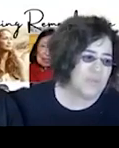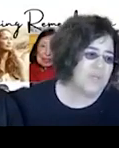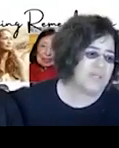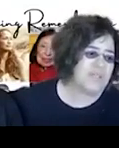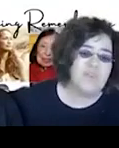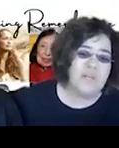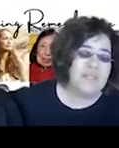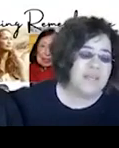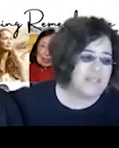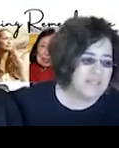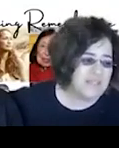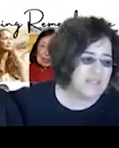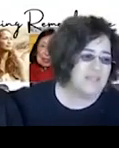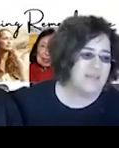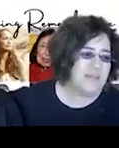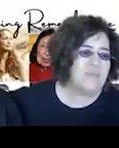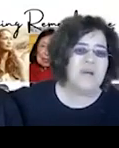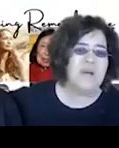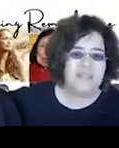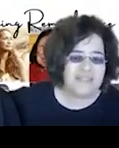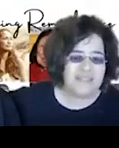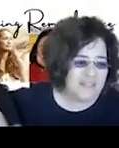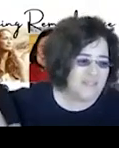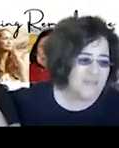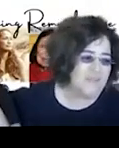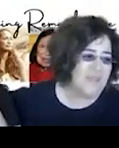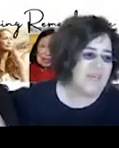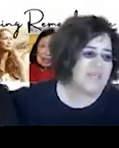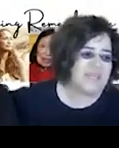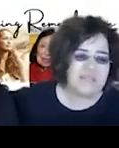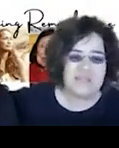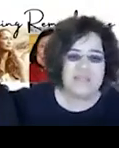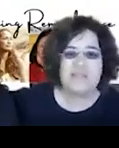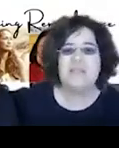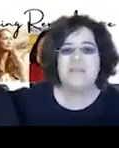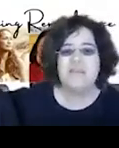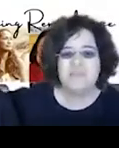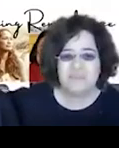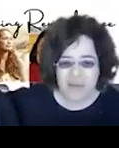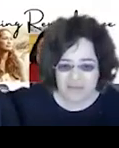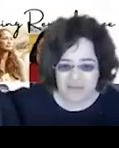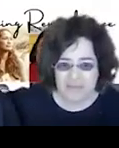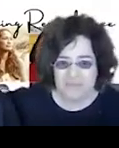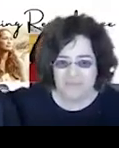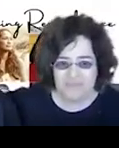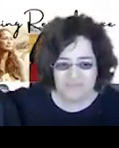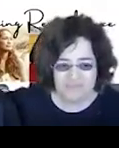todos, resuelta a seguir en baile eterno, aquí resides,